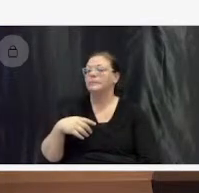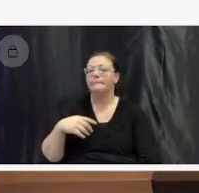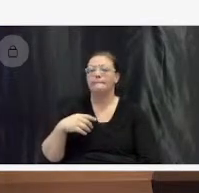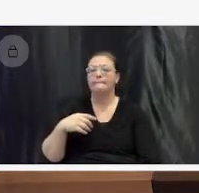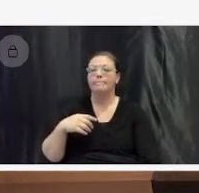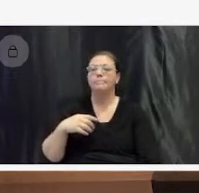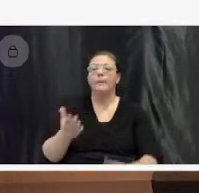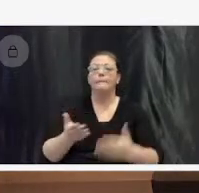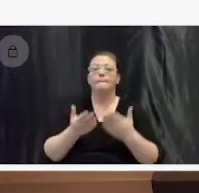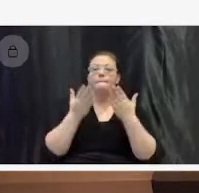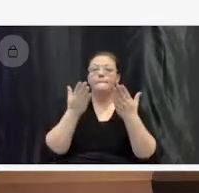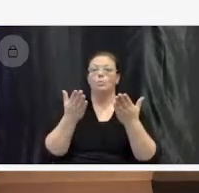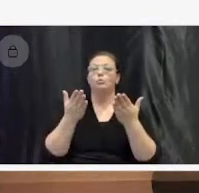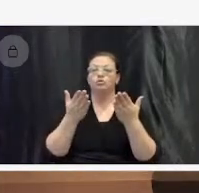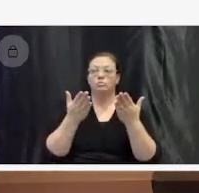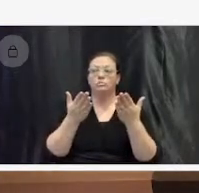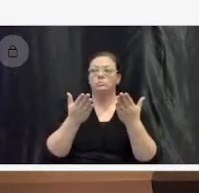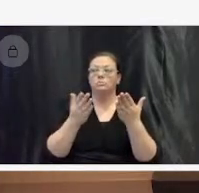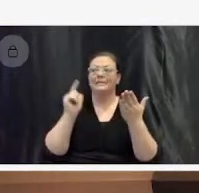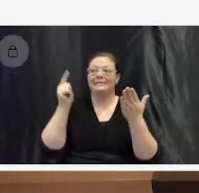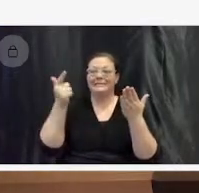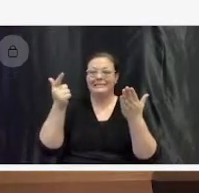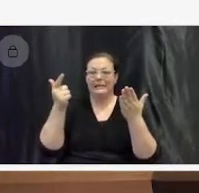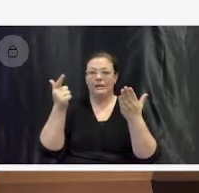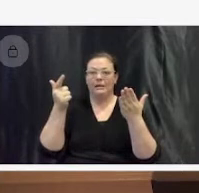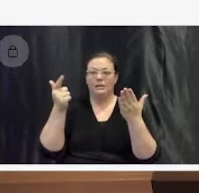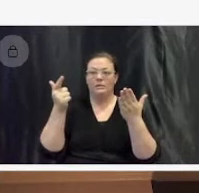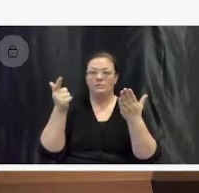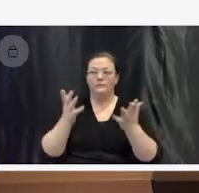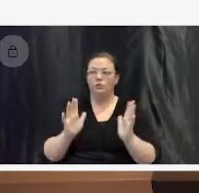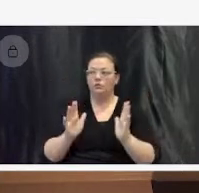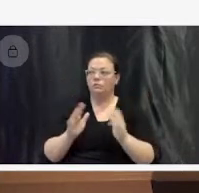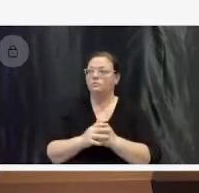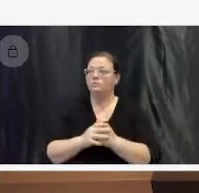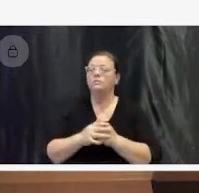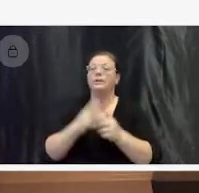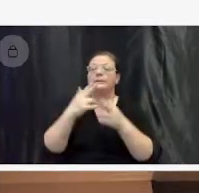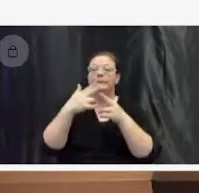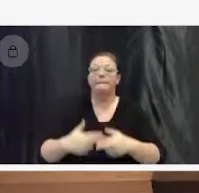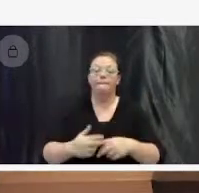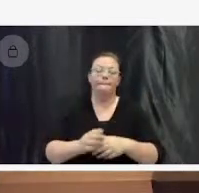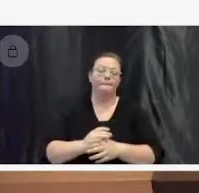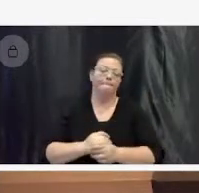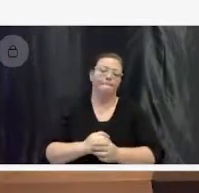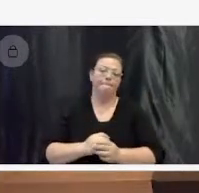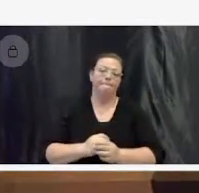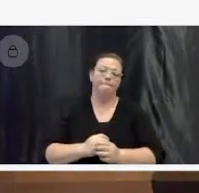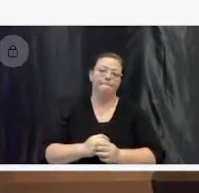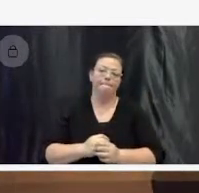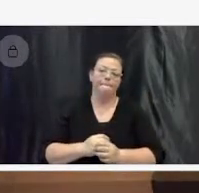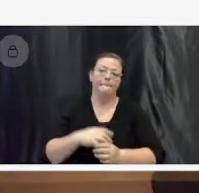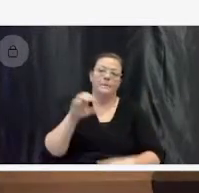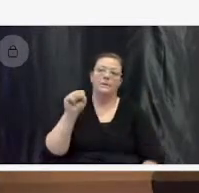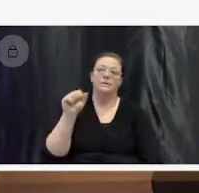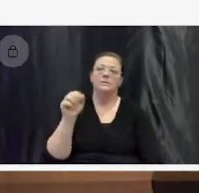A motion has been made and a second. Roll call, please.